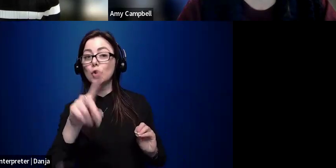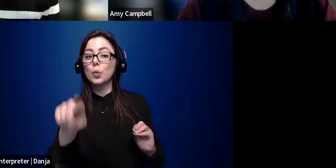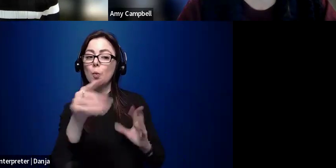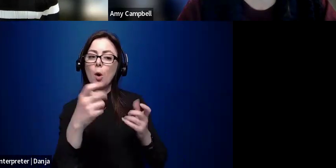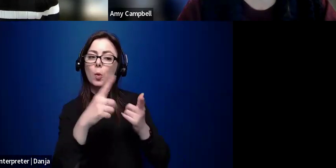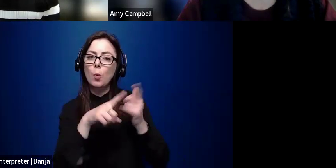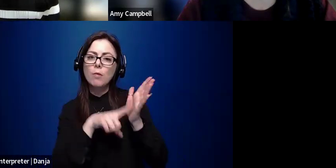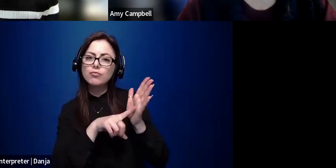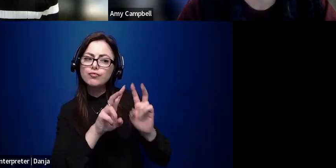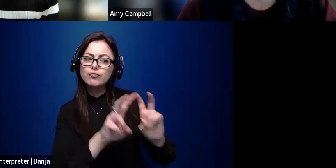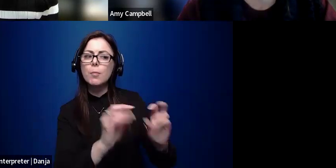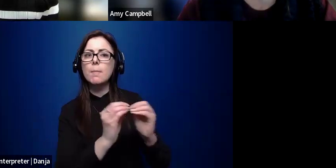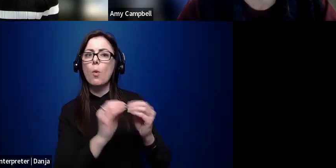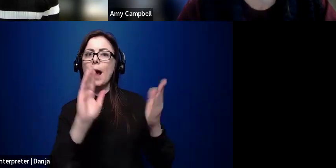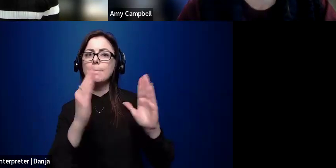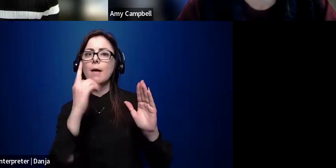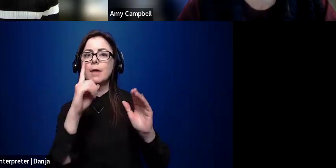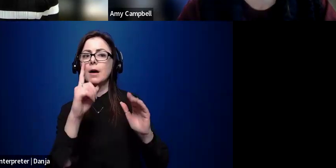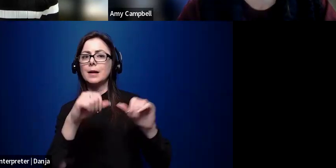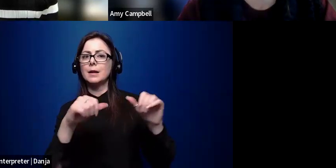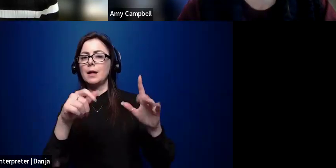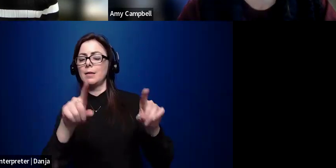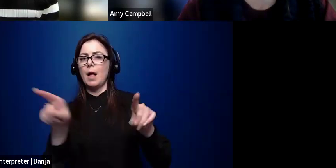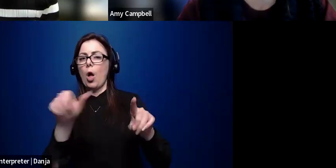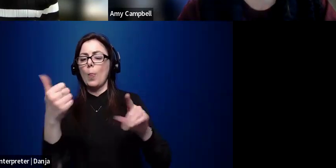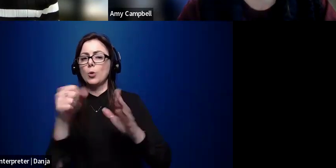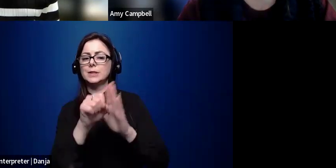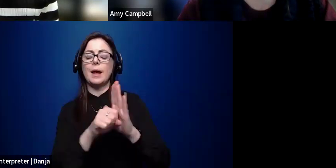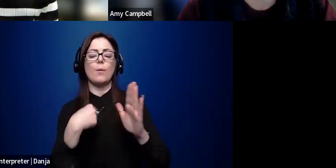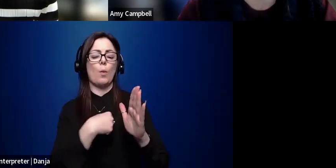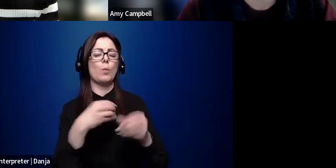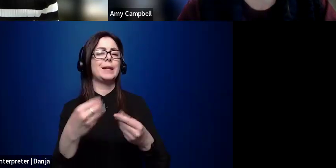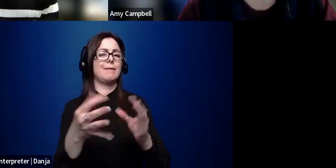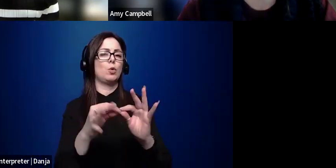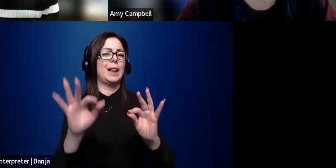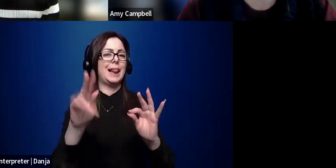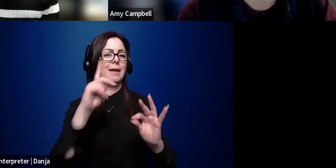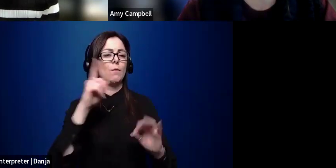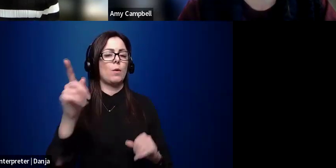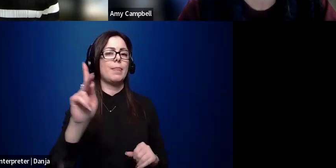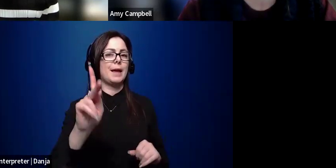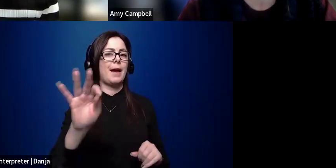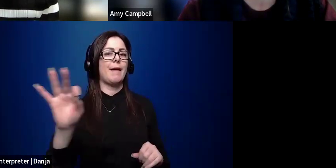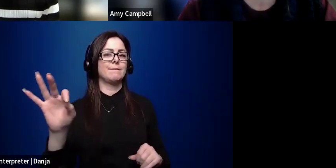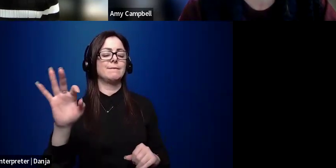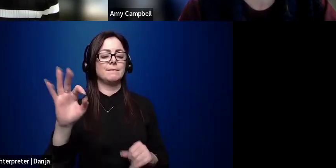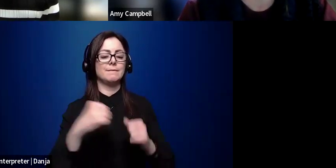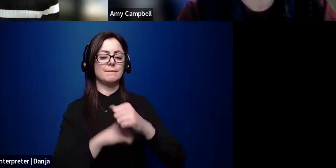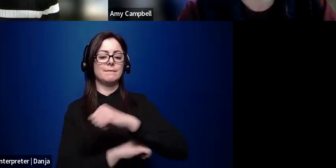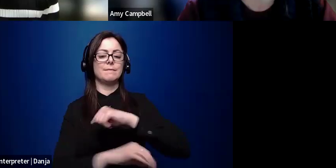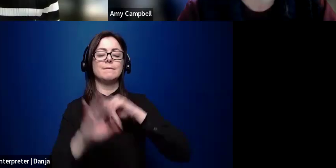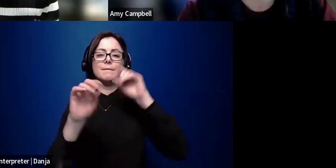other states, we'll give you that link to the KFF Foundation, because it is very interesting to look at other